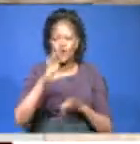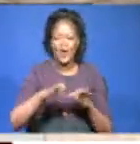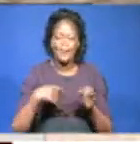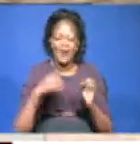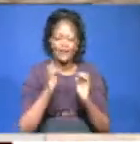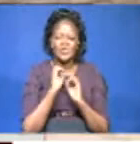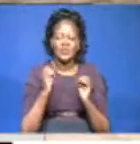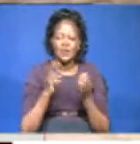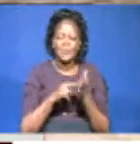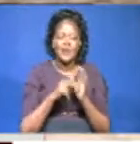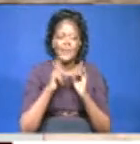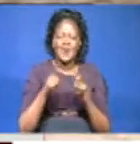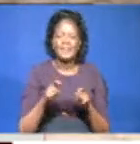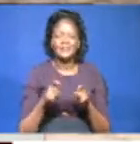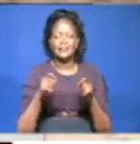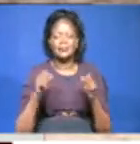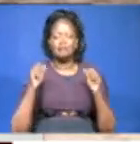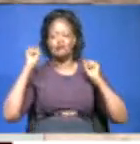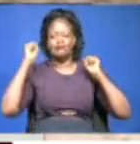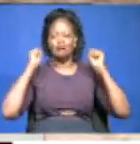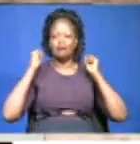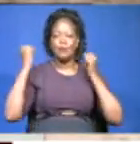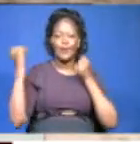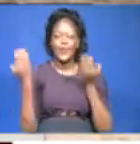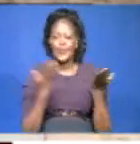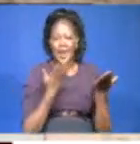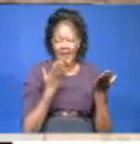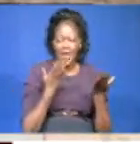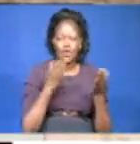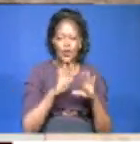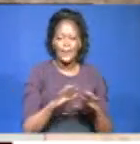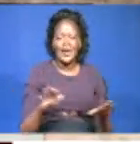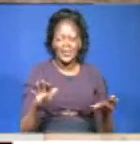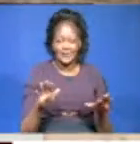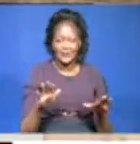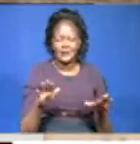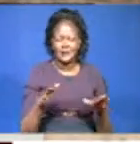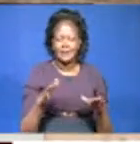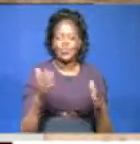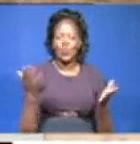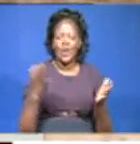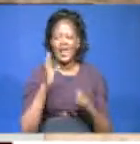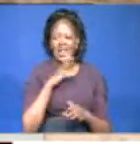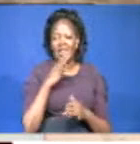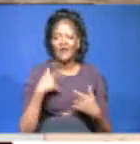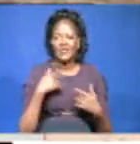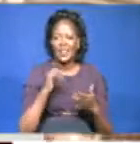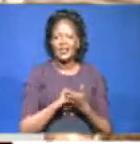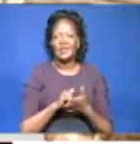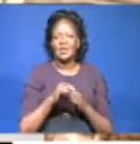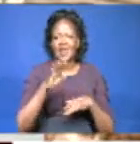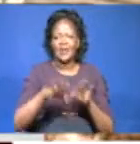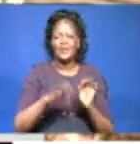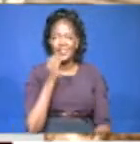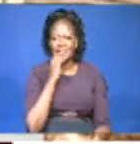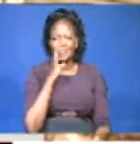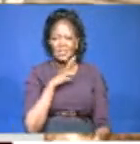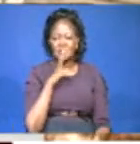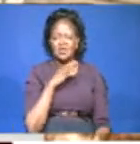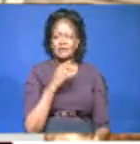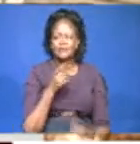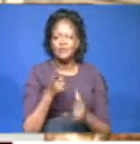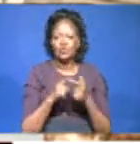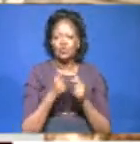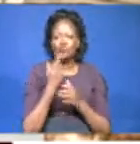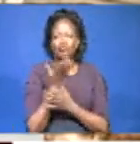So inabidi wale wafugaji walete sokoni angalau mahali kuna ule uchafu ili wale ng'ombe wapate chakula. Na tunaomba sana hata